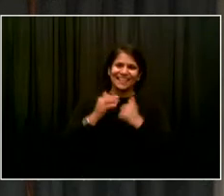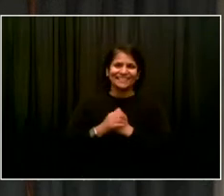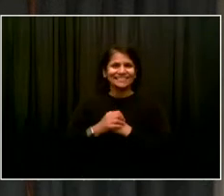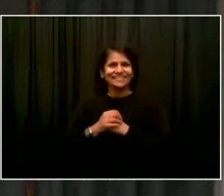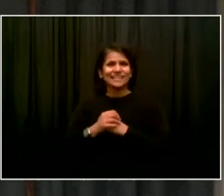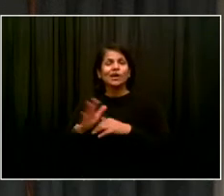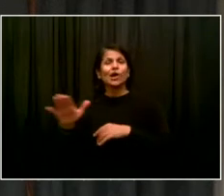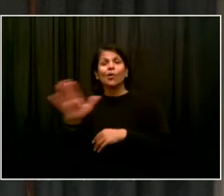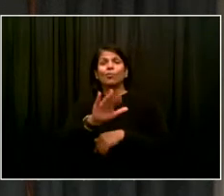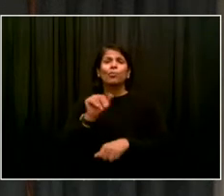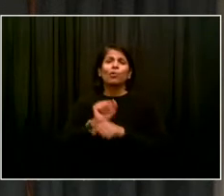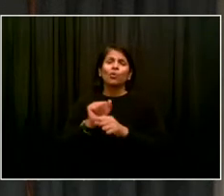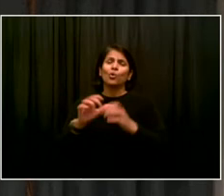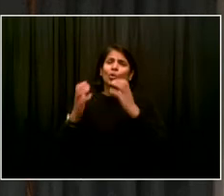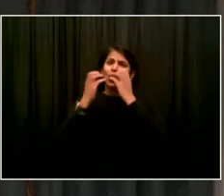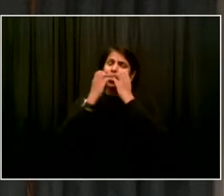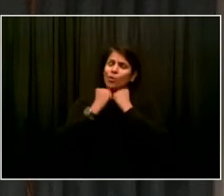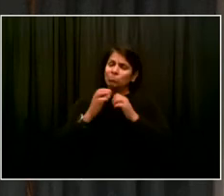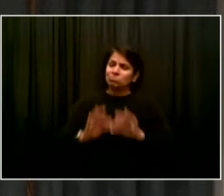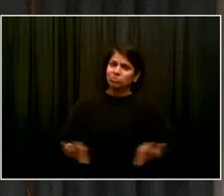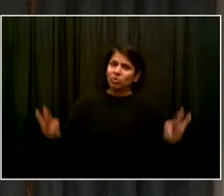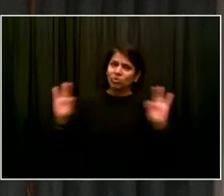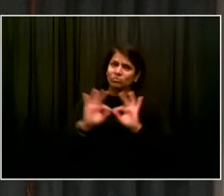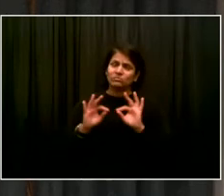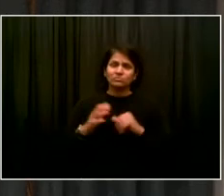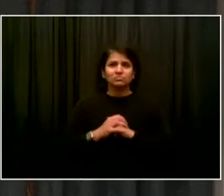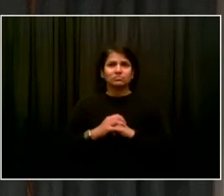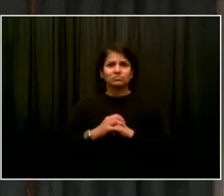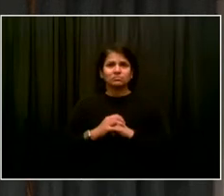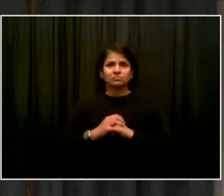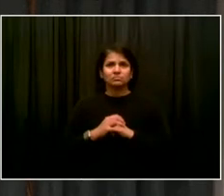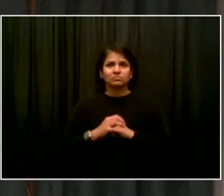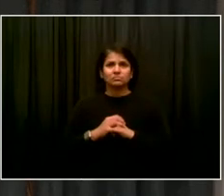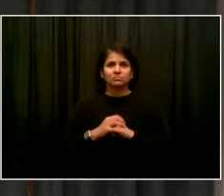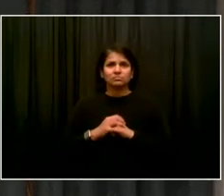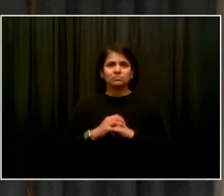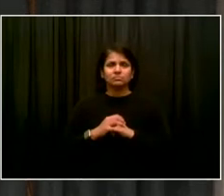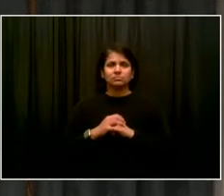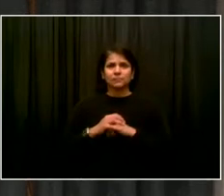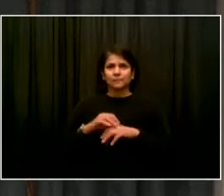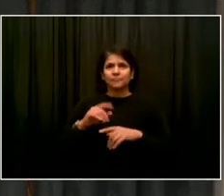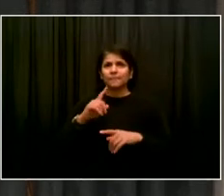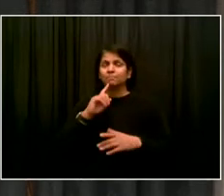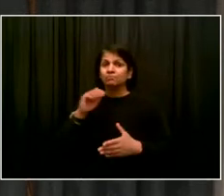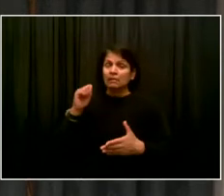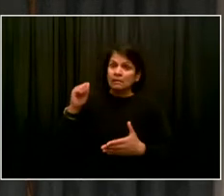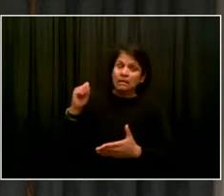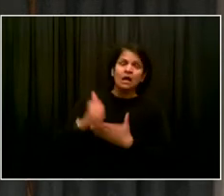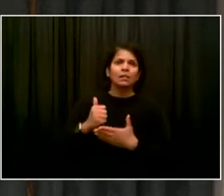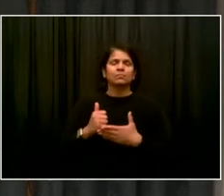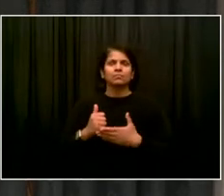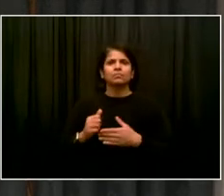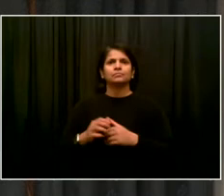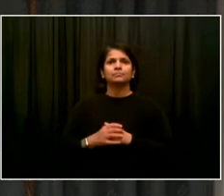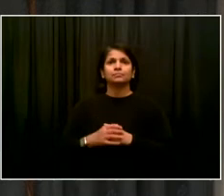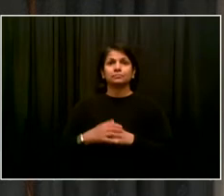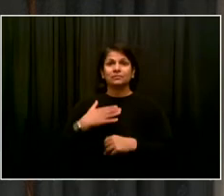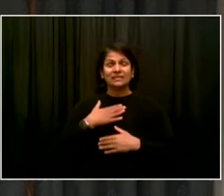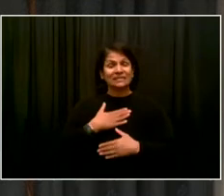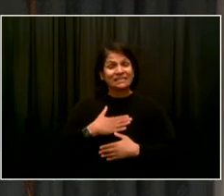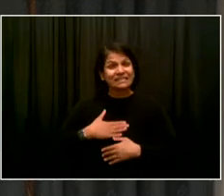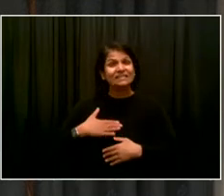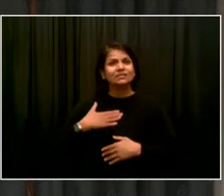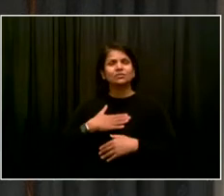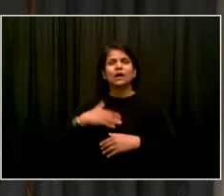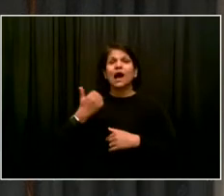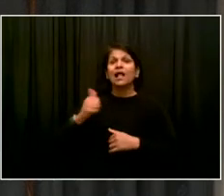work, and it's making a huge difference. And please share with all the members of this movement the deep thanks